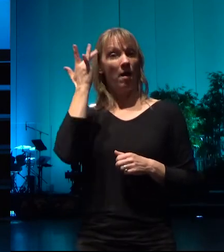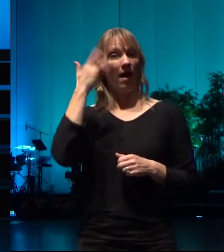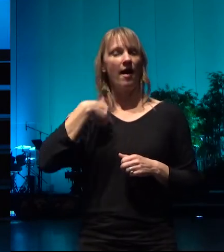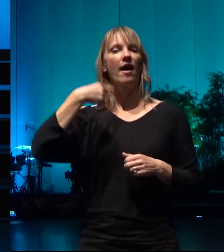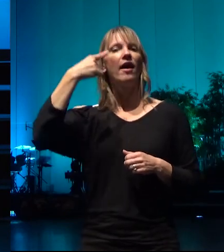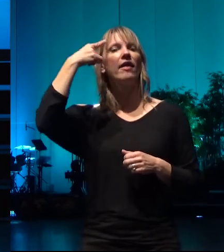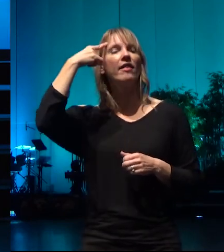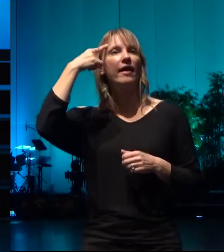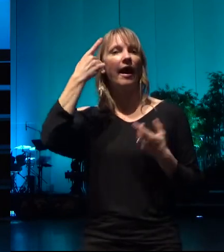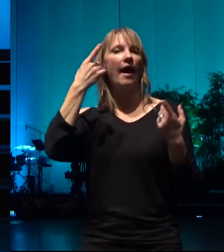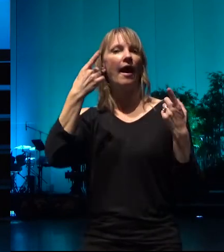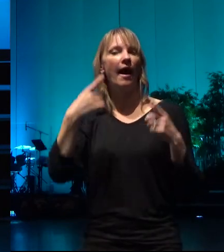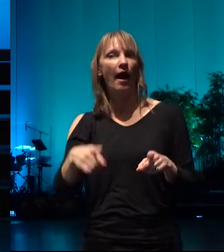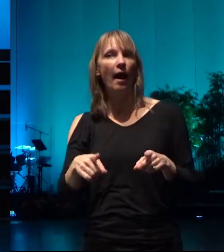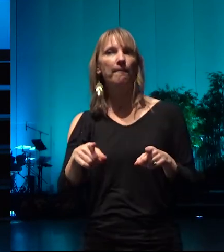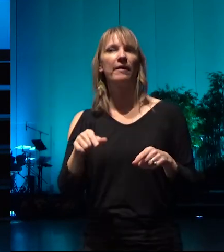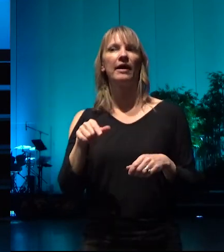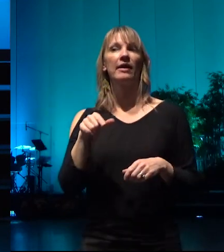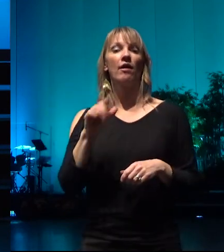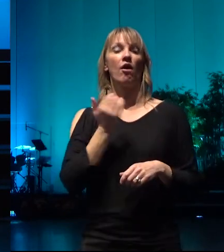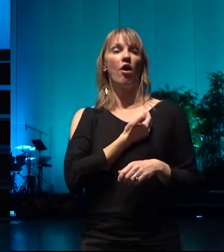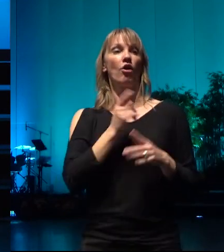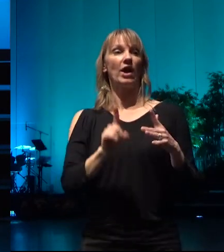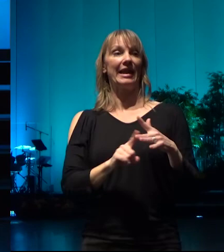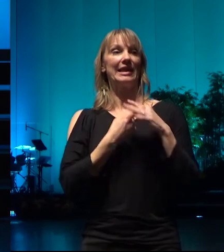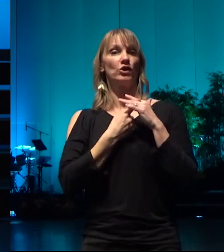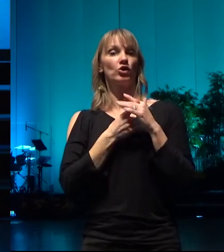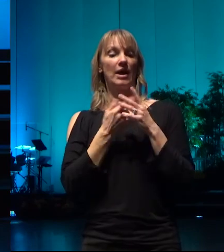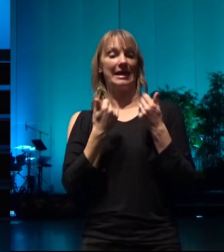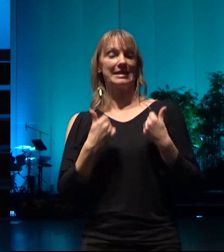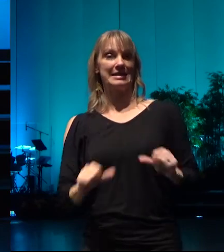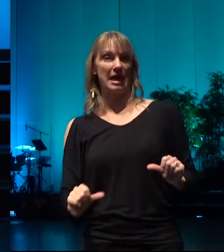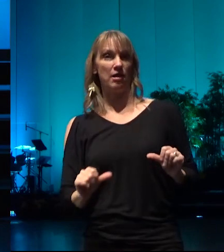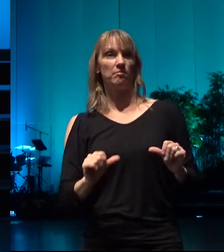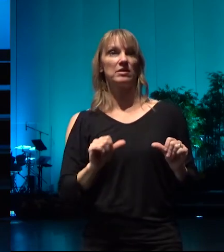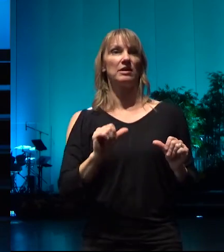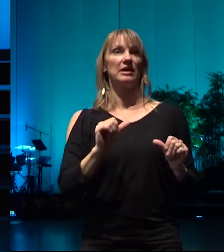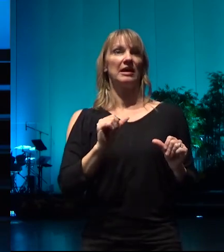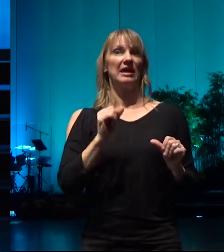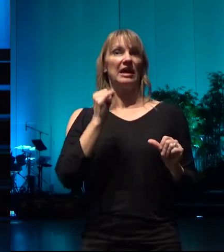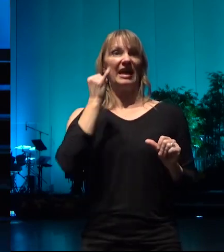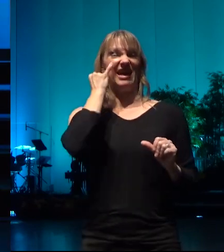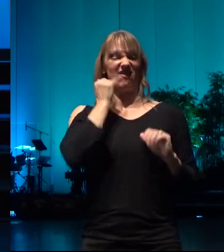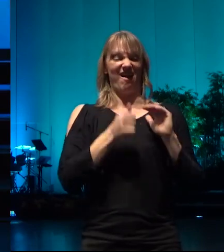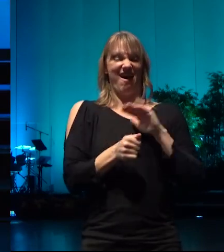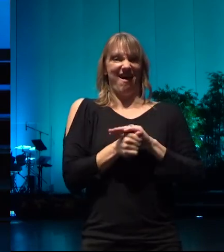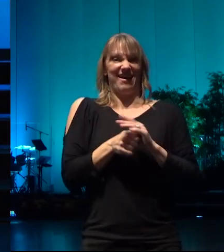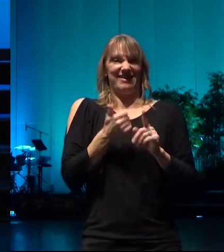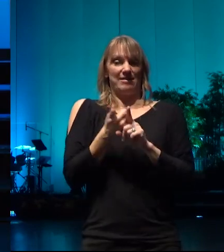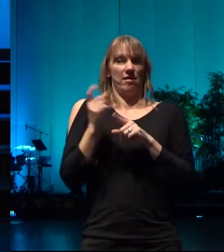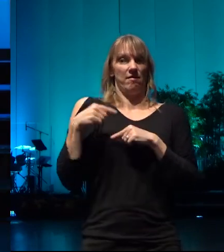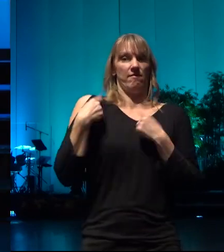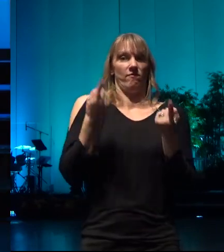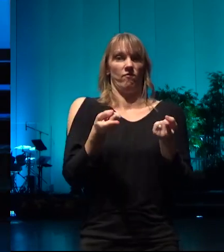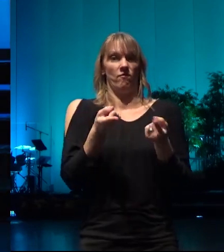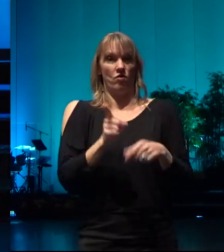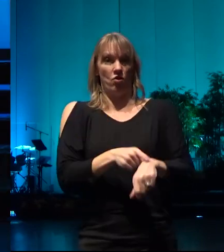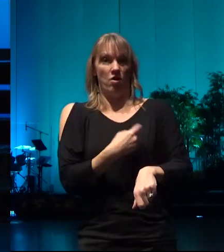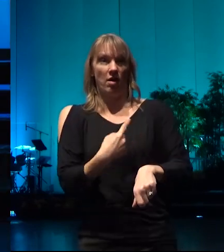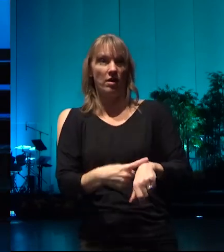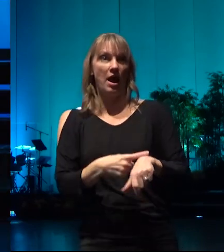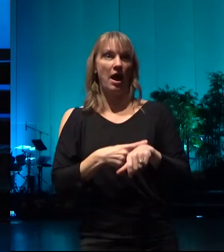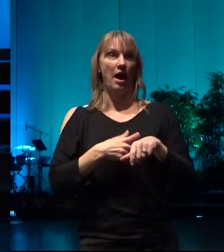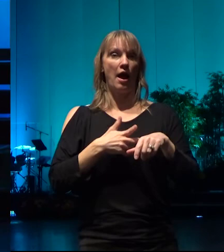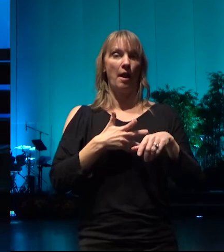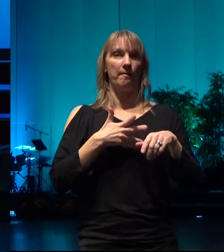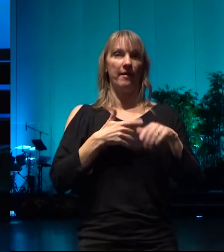think what can happen is in our initial attempts, if we've been stuffing ourselves for a long time down